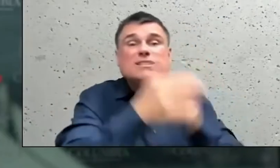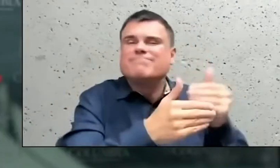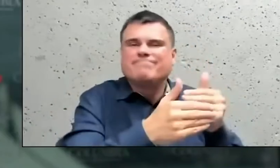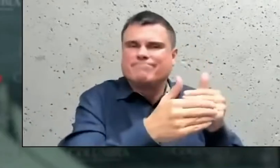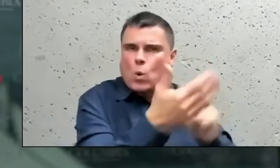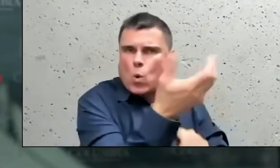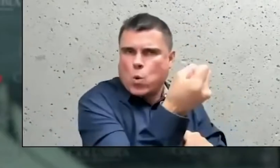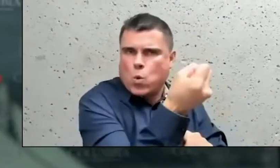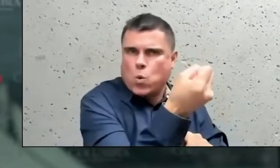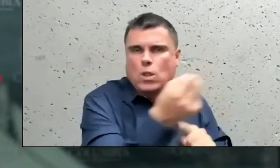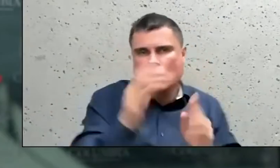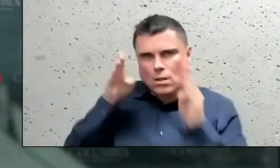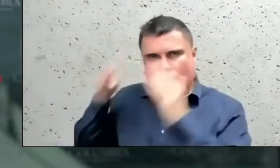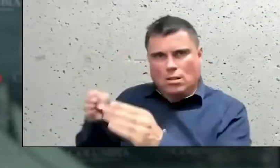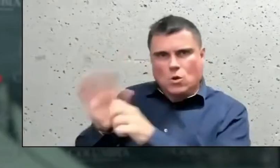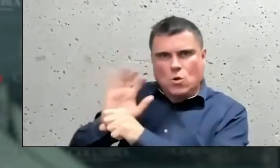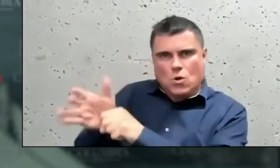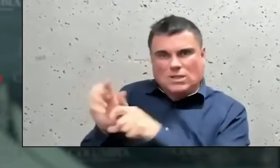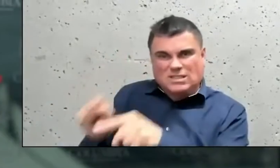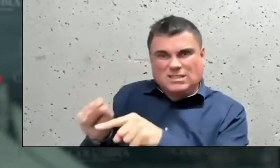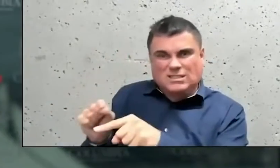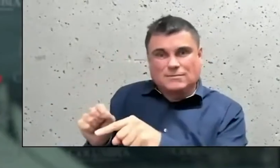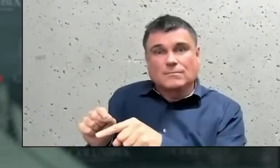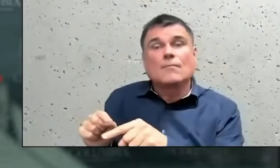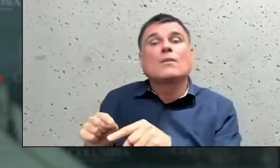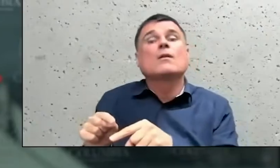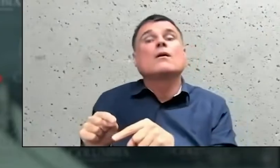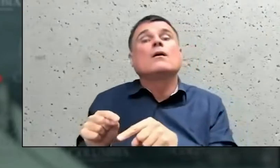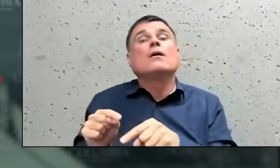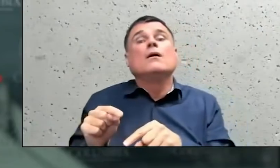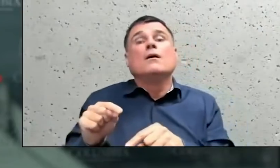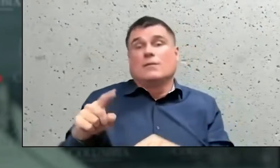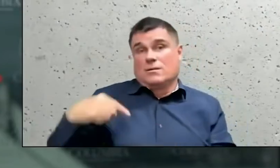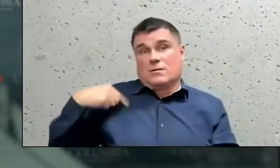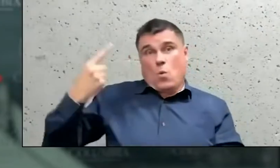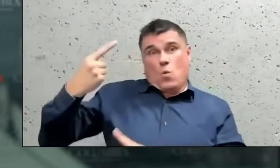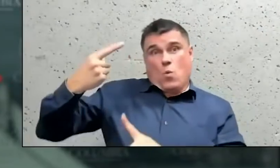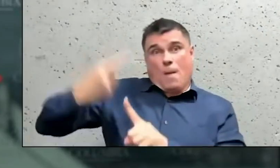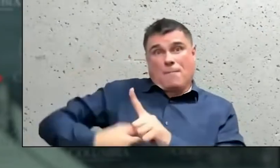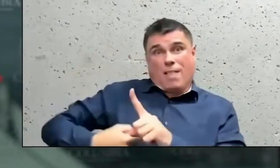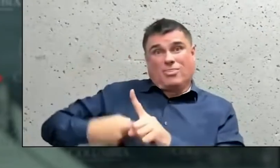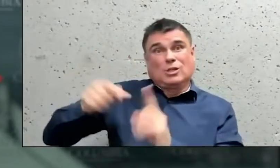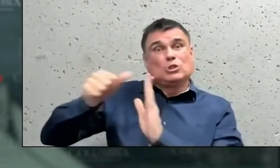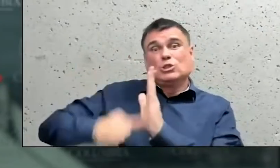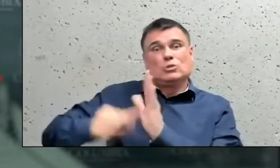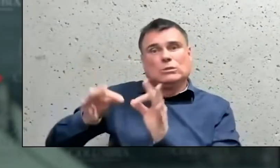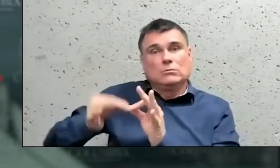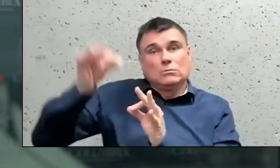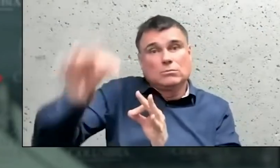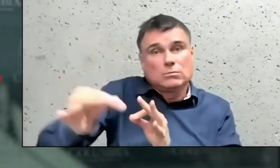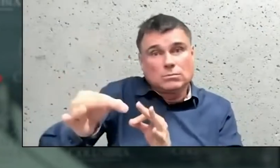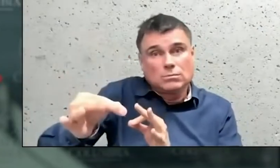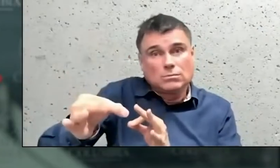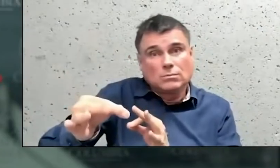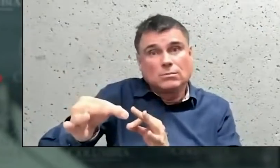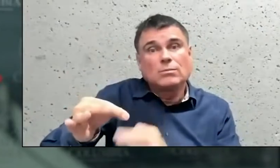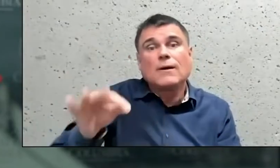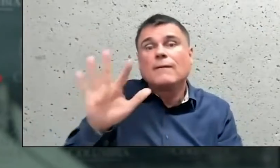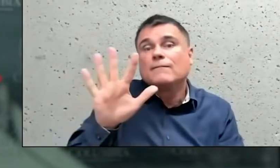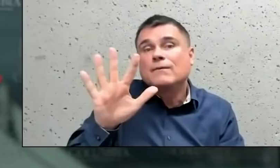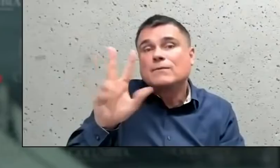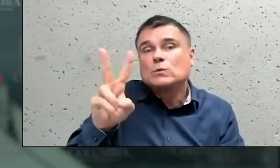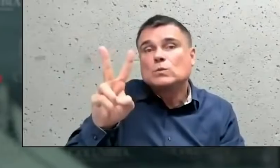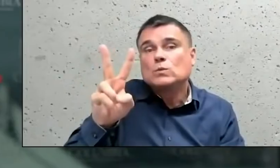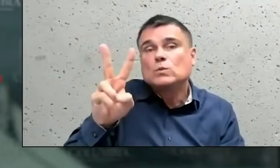health authorities postponed 288 non-urgent scheduled surgeries. That's 52 in Fraser Health, 16 in Northern